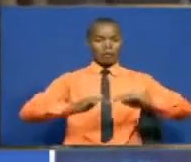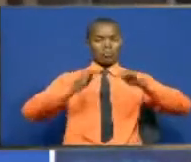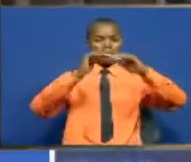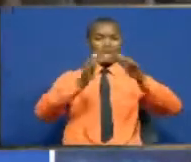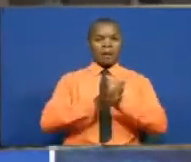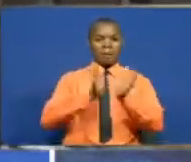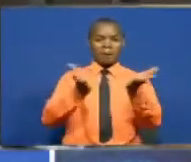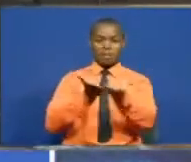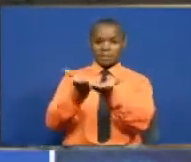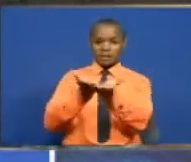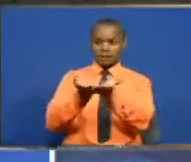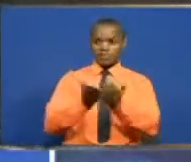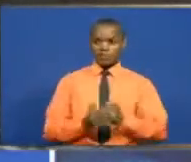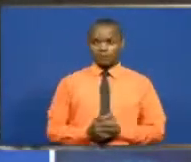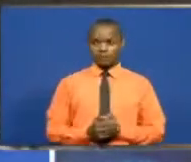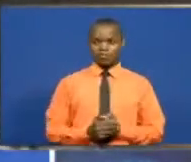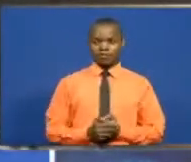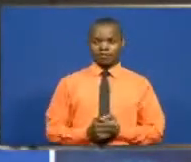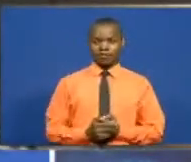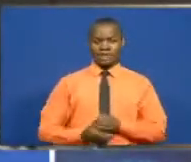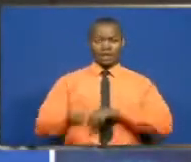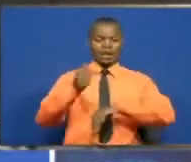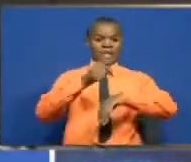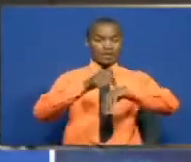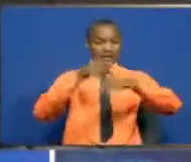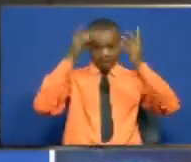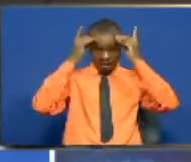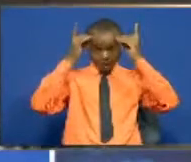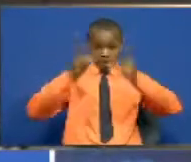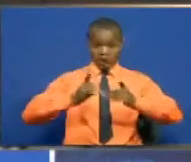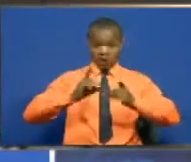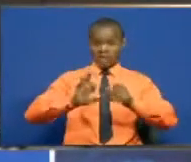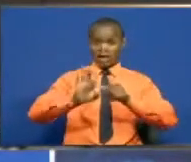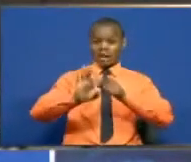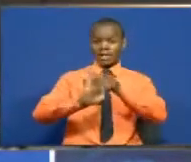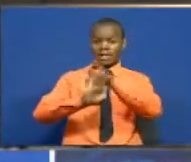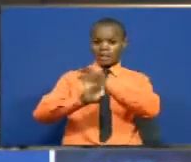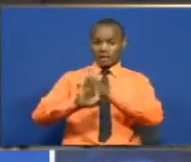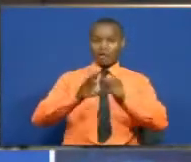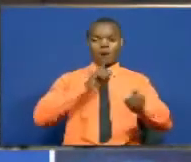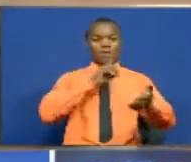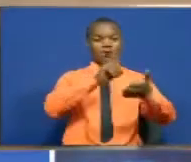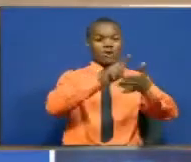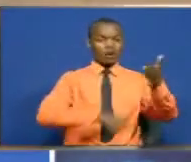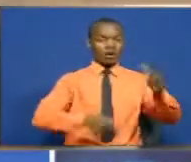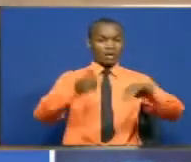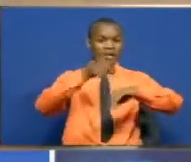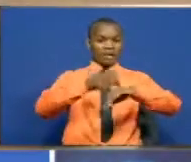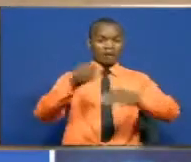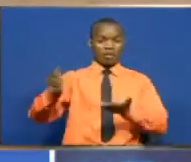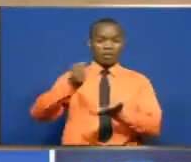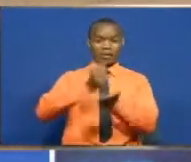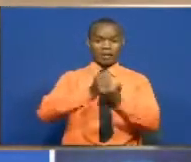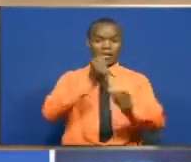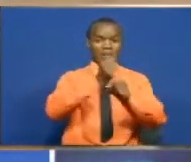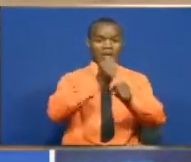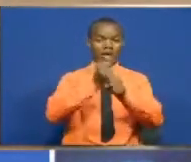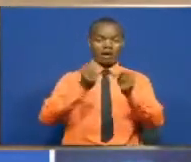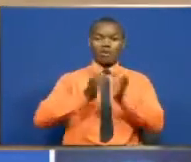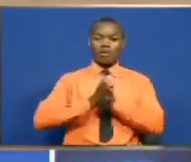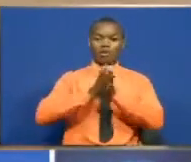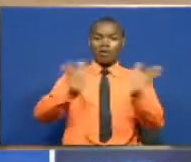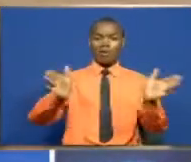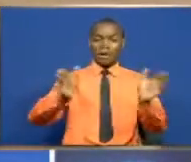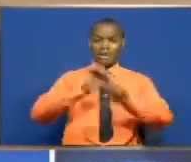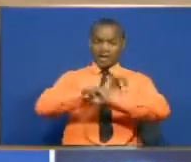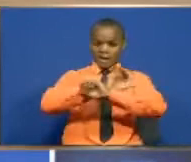public service. In the ruling, the three judges also directed that any state appointment must be made in an open,